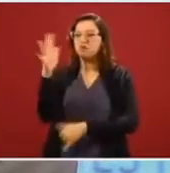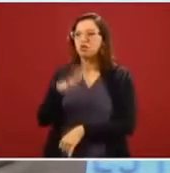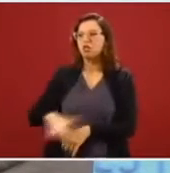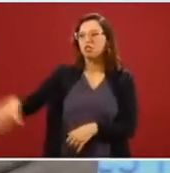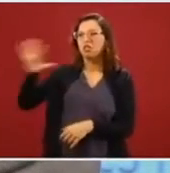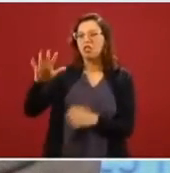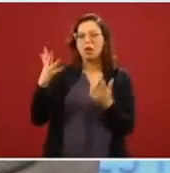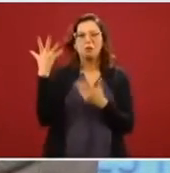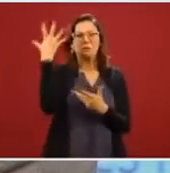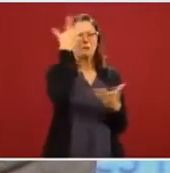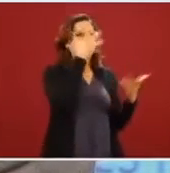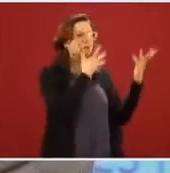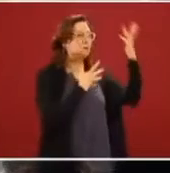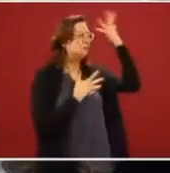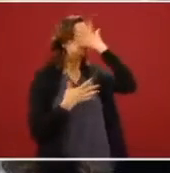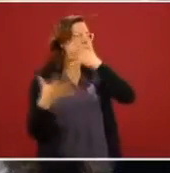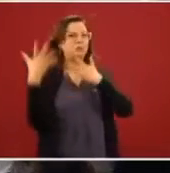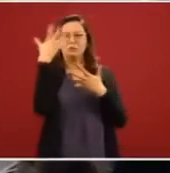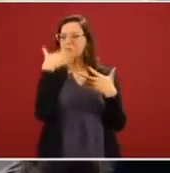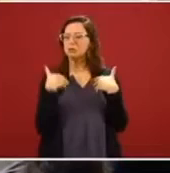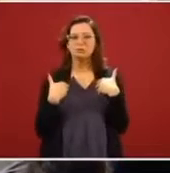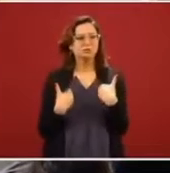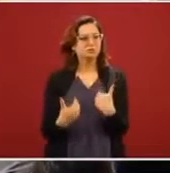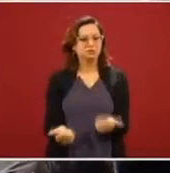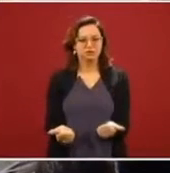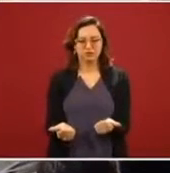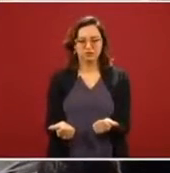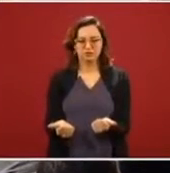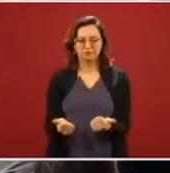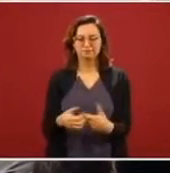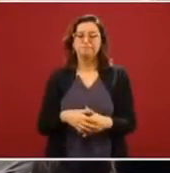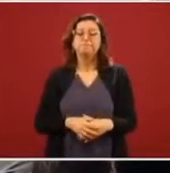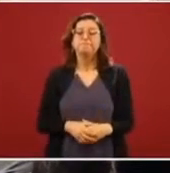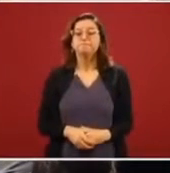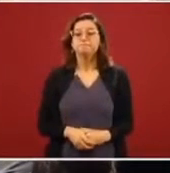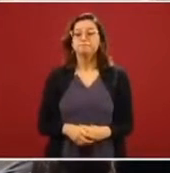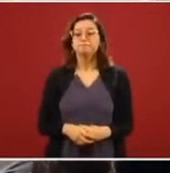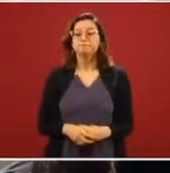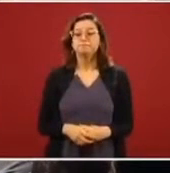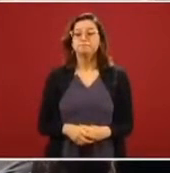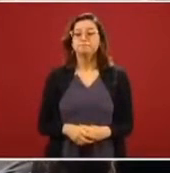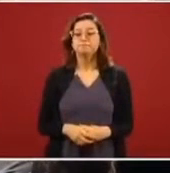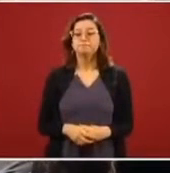Entero, las epidemias, como cualquier fenómeno masivo,